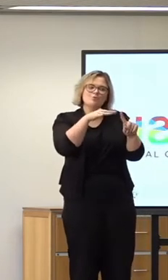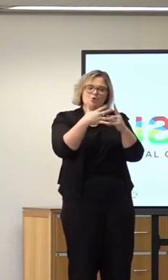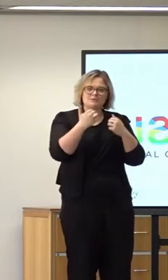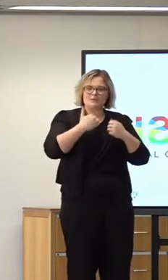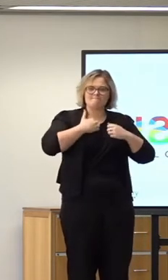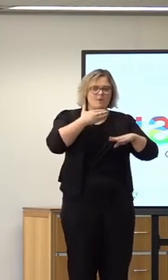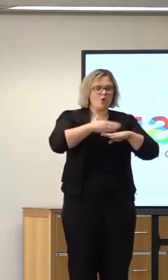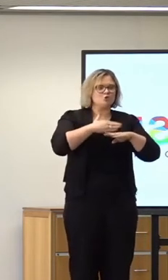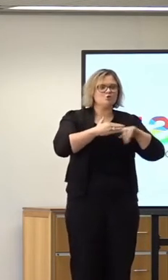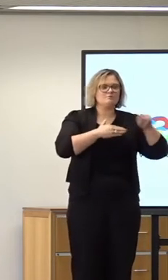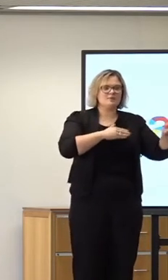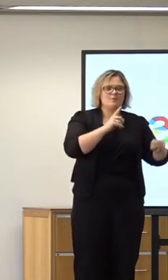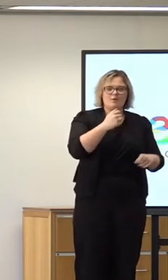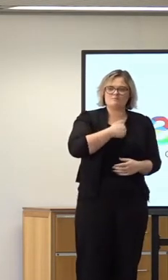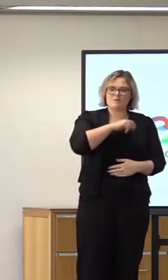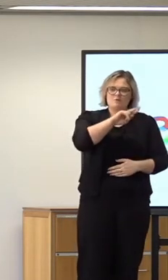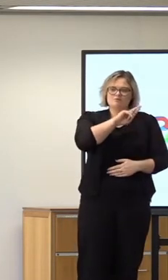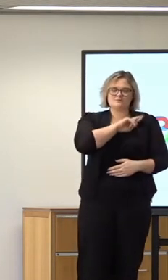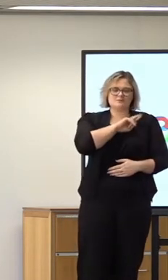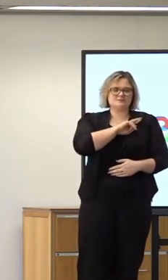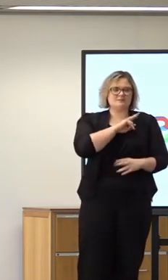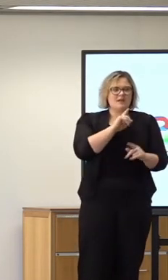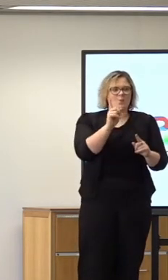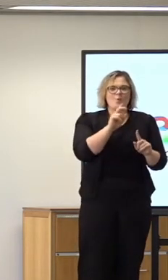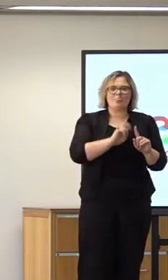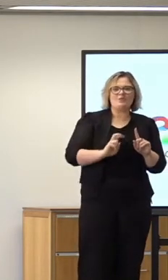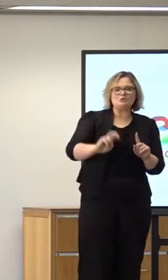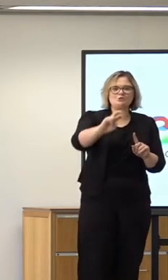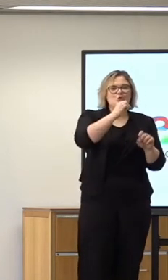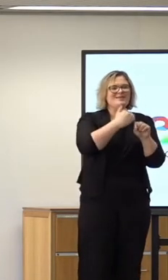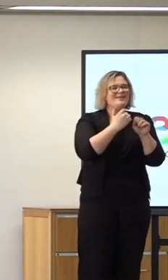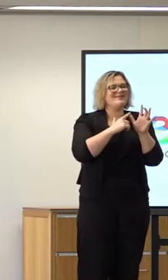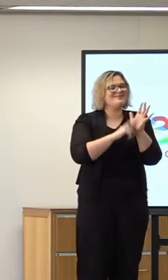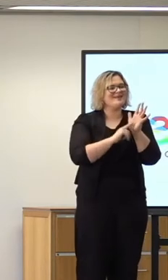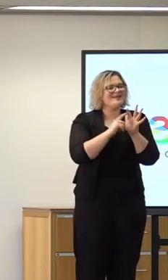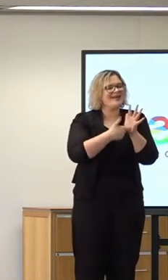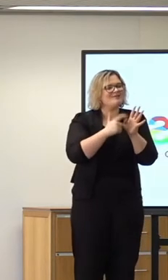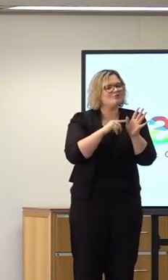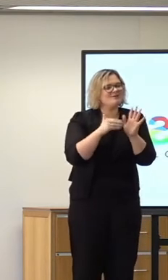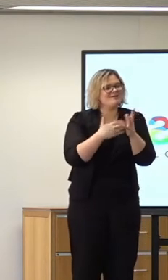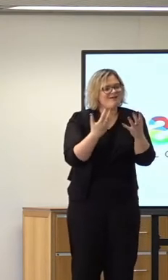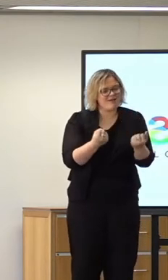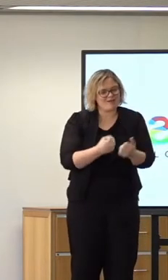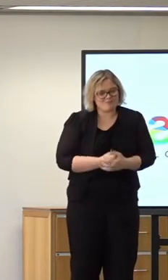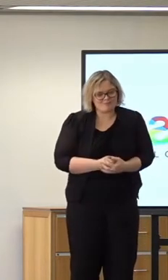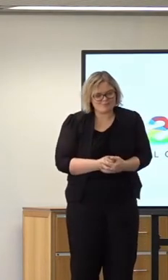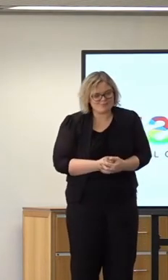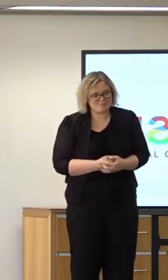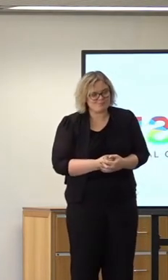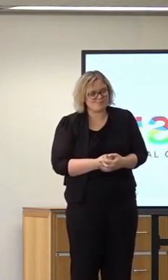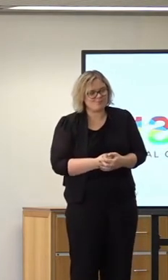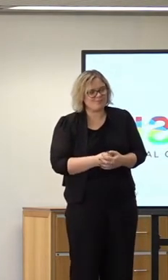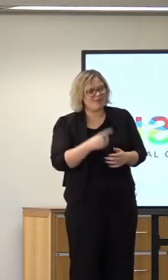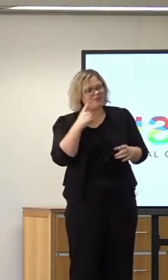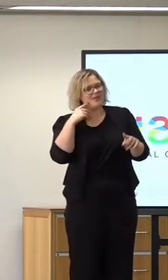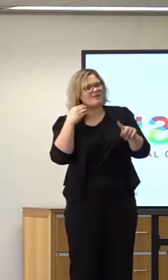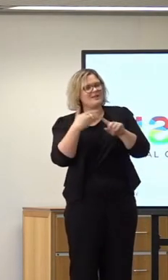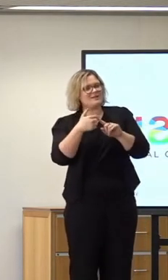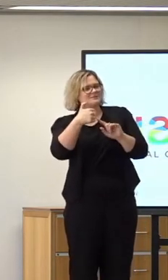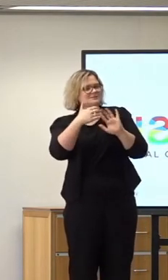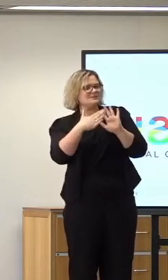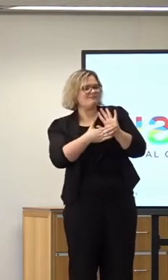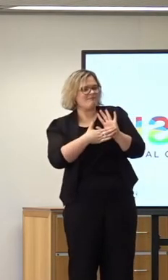role there and the journey the gallery's currently going on. So in the last